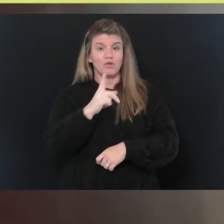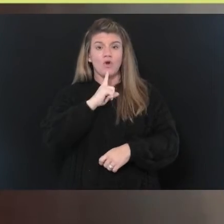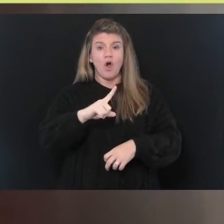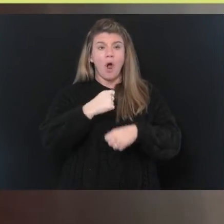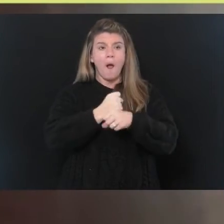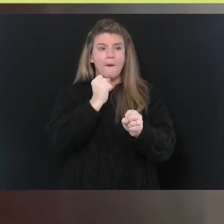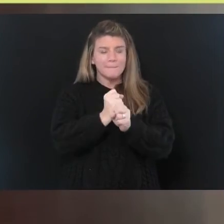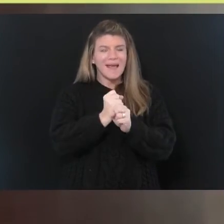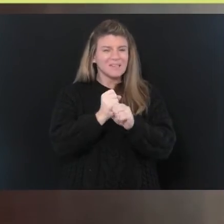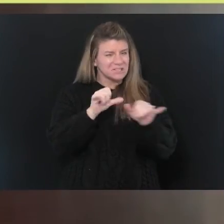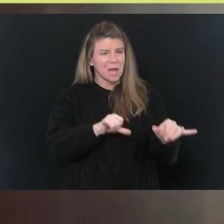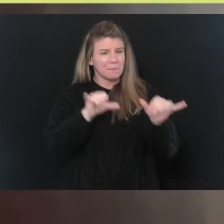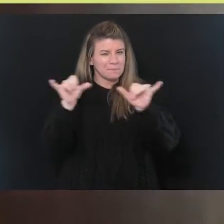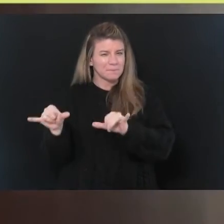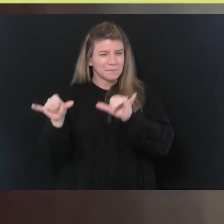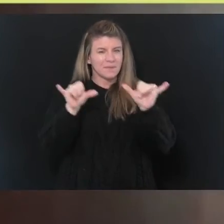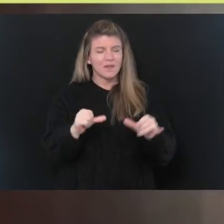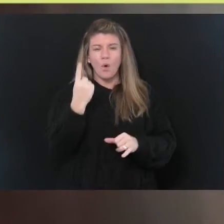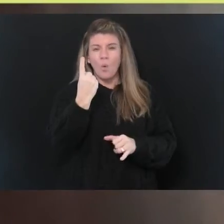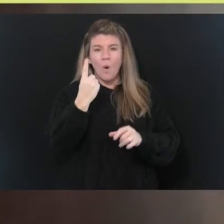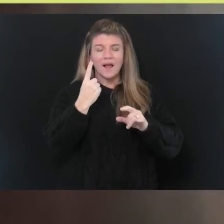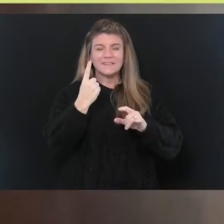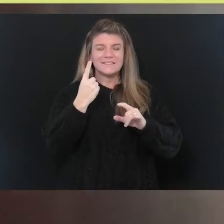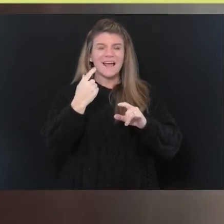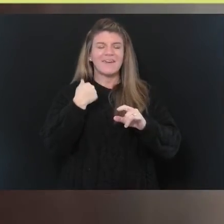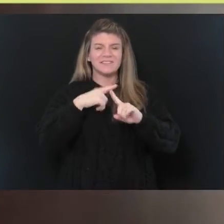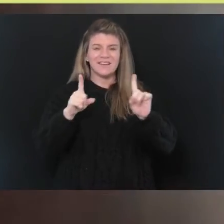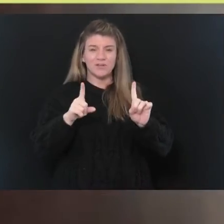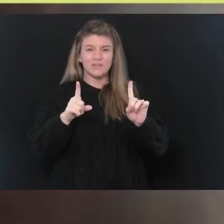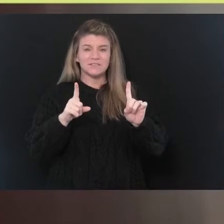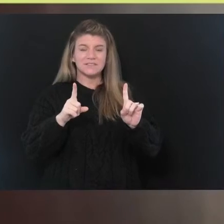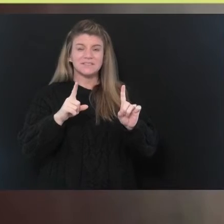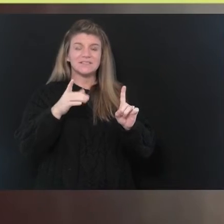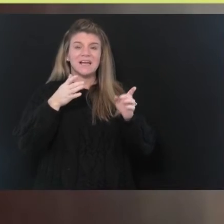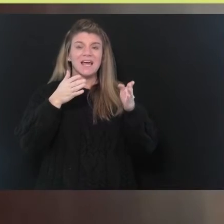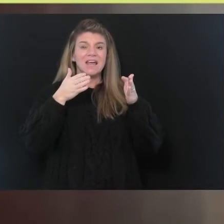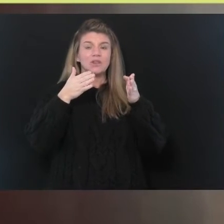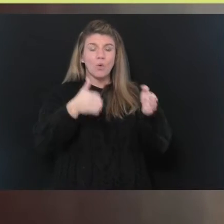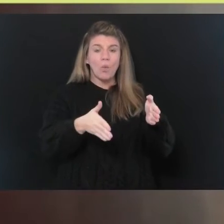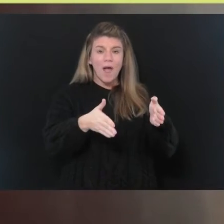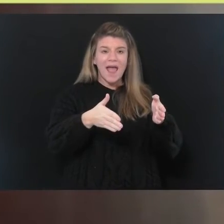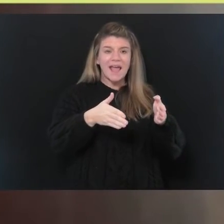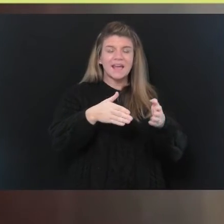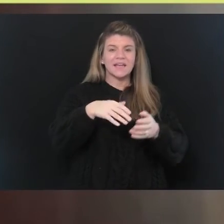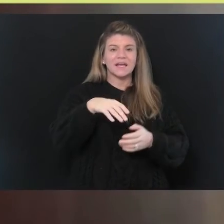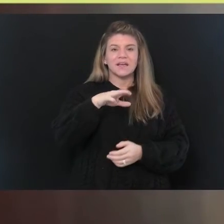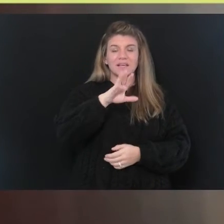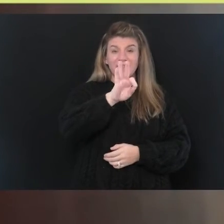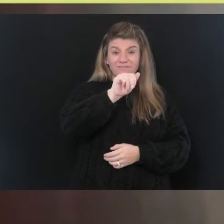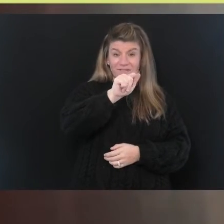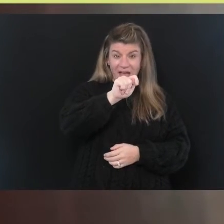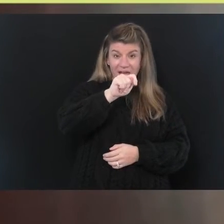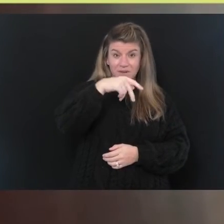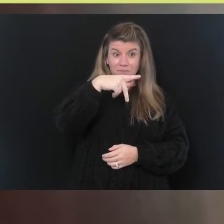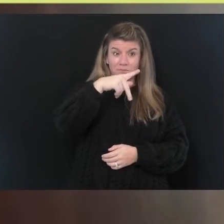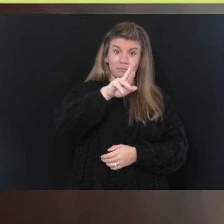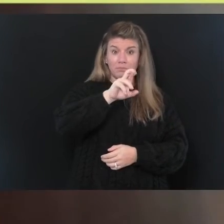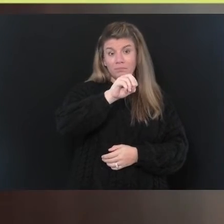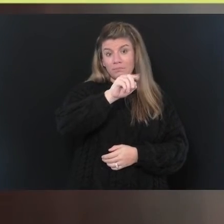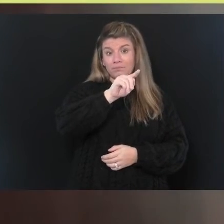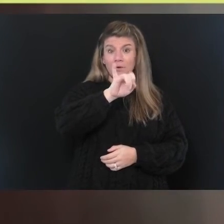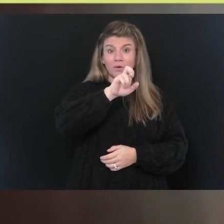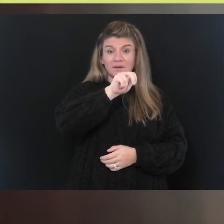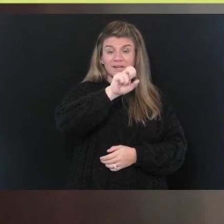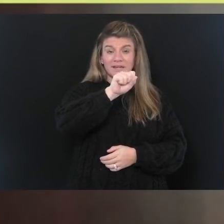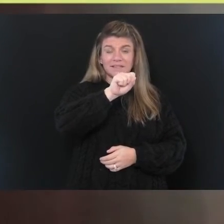really the same. The difference between the two is that the way the fat dropules that are coating